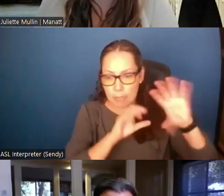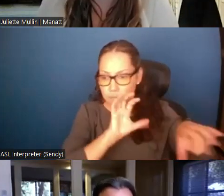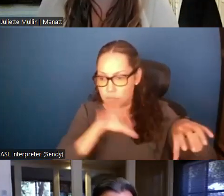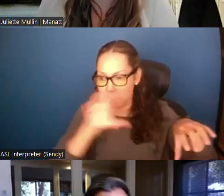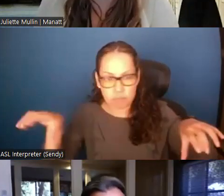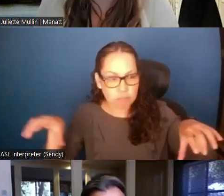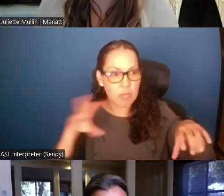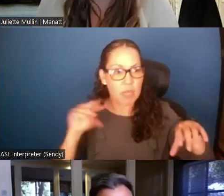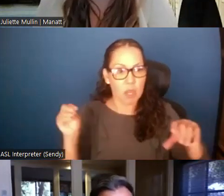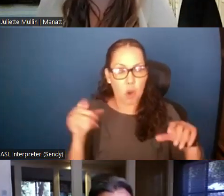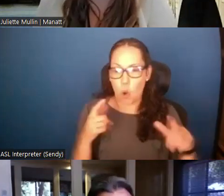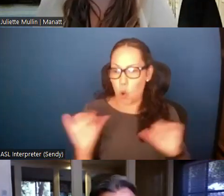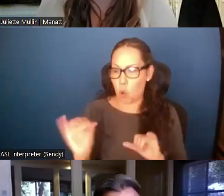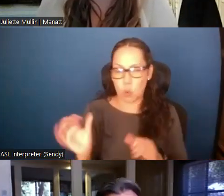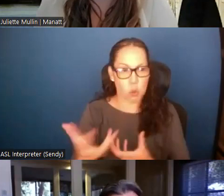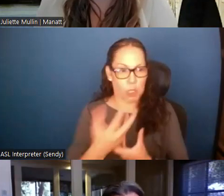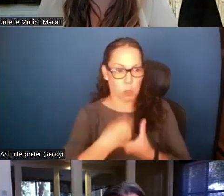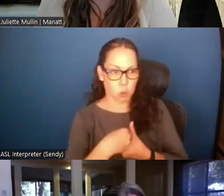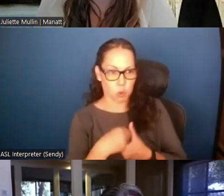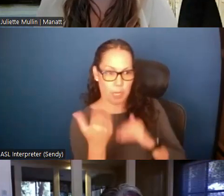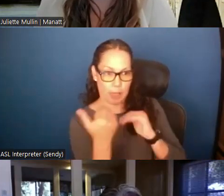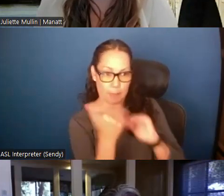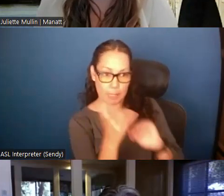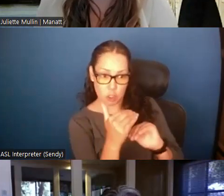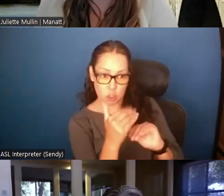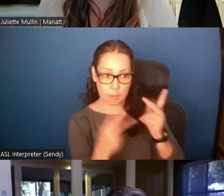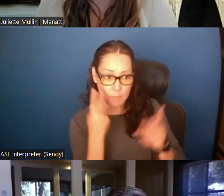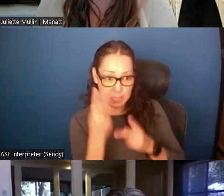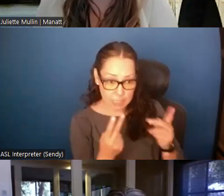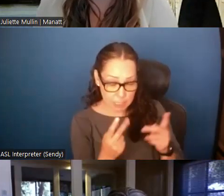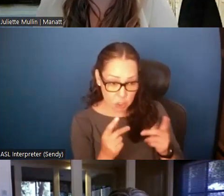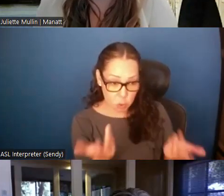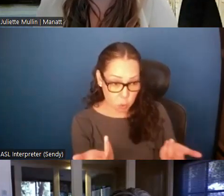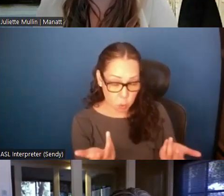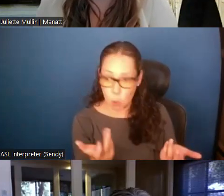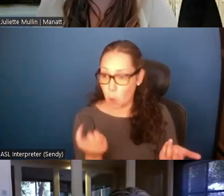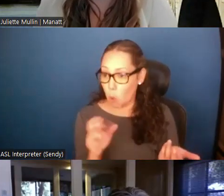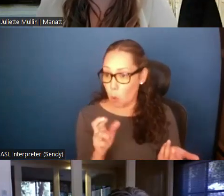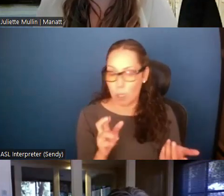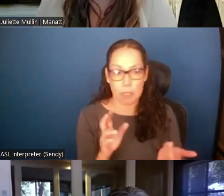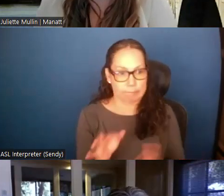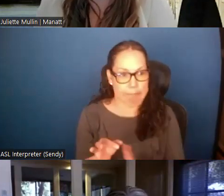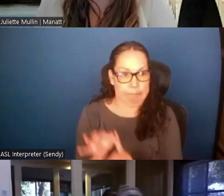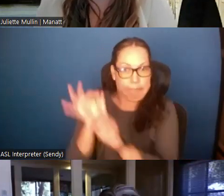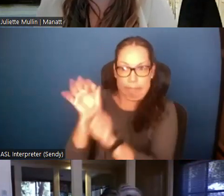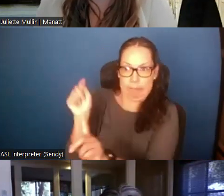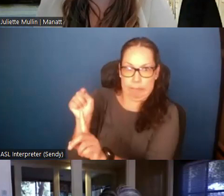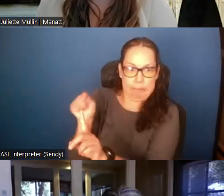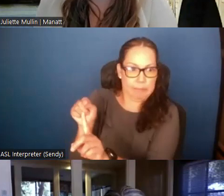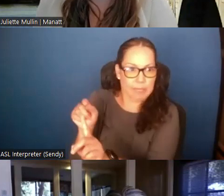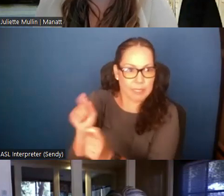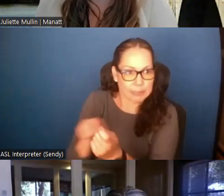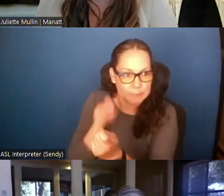specific inclusion of a limitation of visitation, an extraordinary kind of specificity.